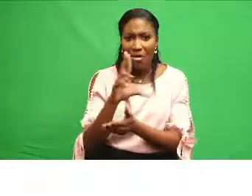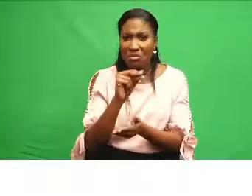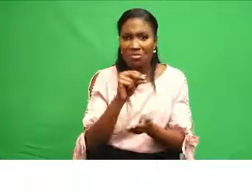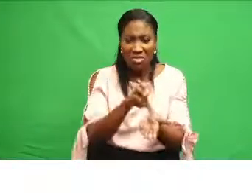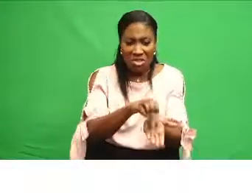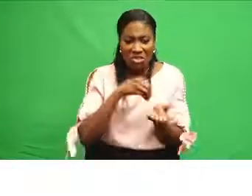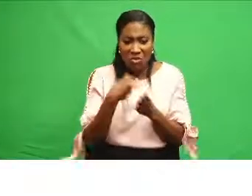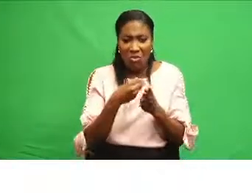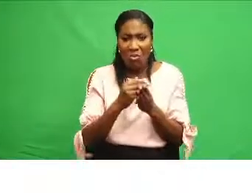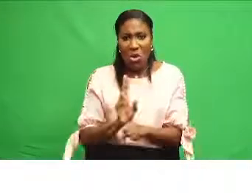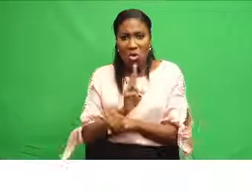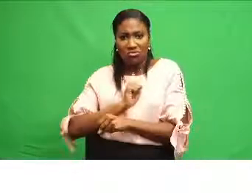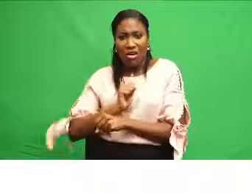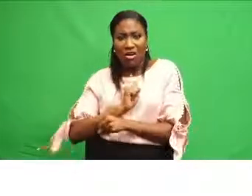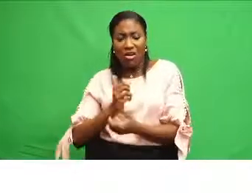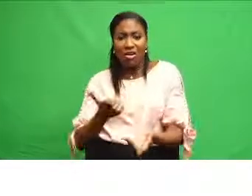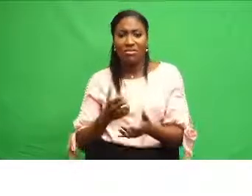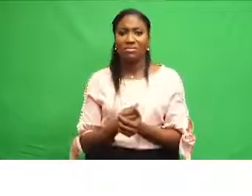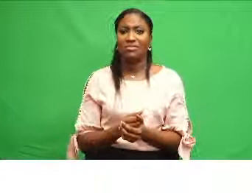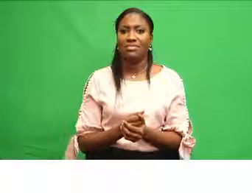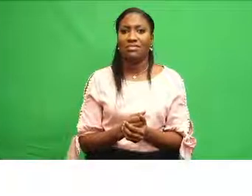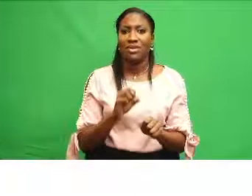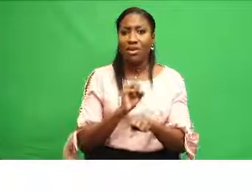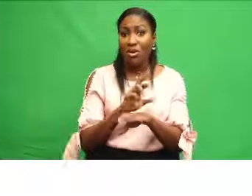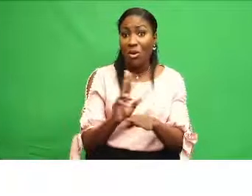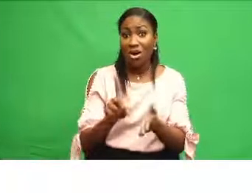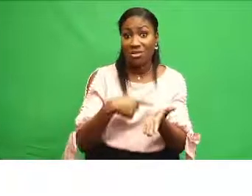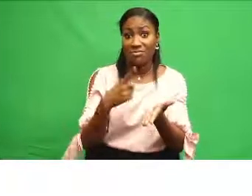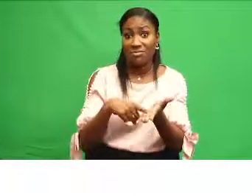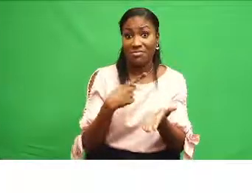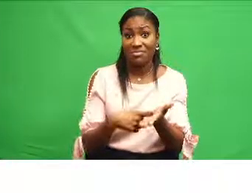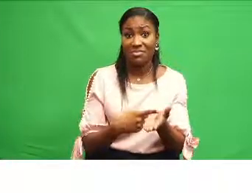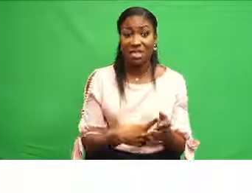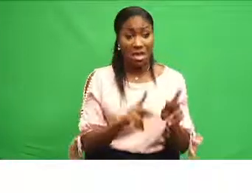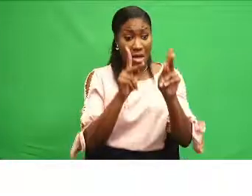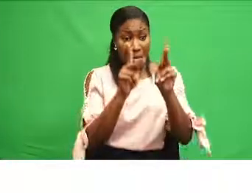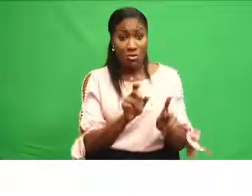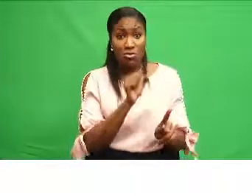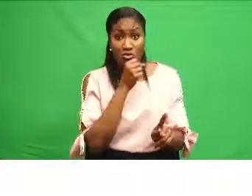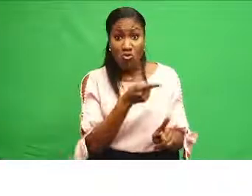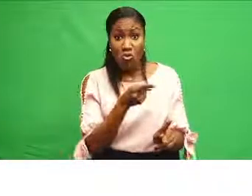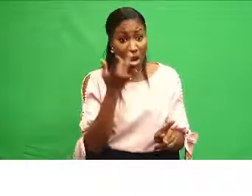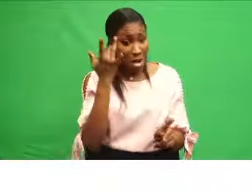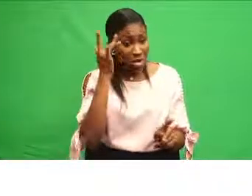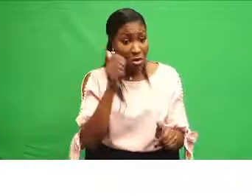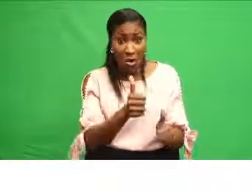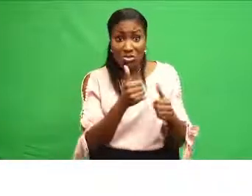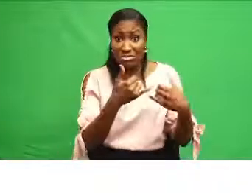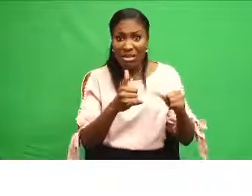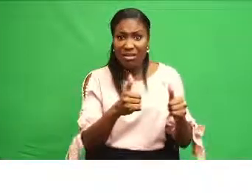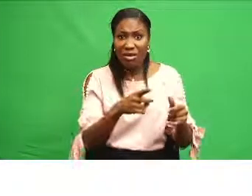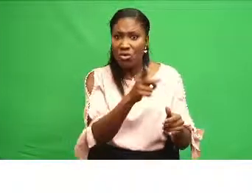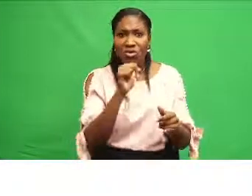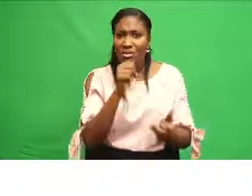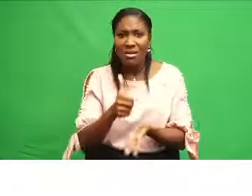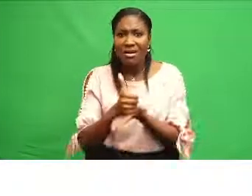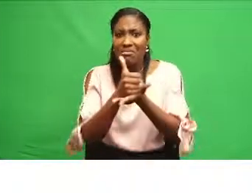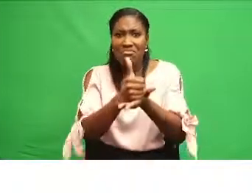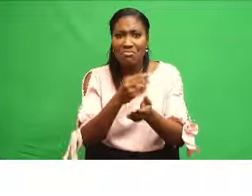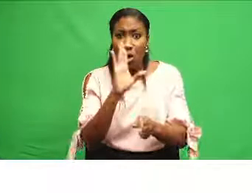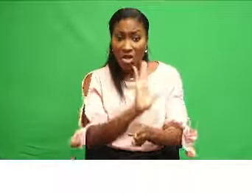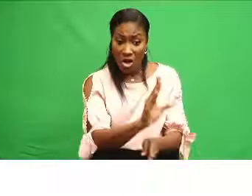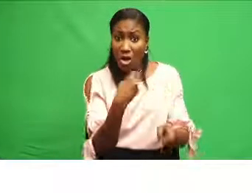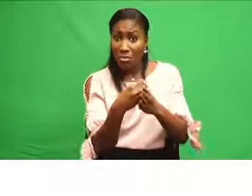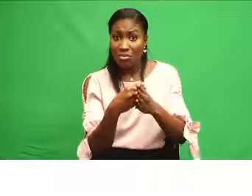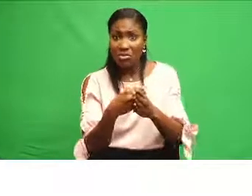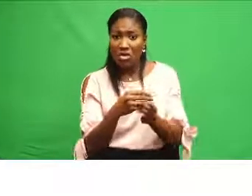about recently completed financial transactions even when they're cognitively sound, decline in personal grooming or an absence of